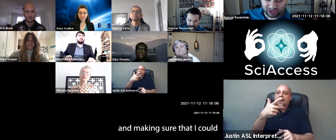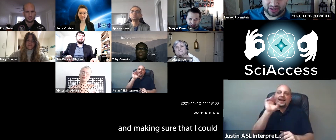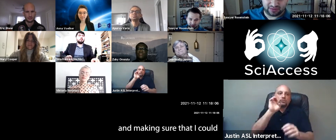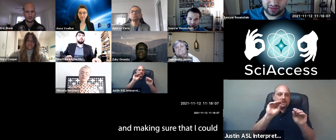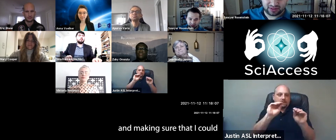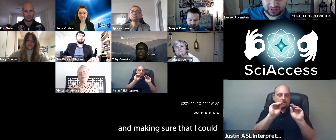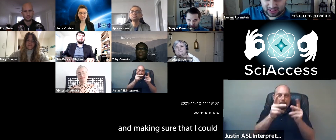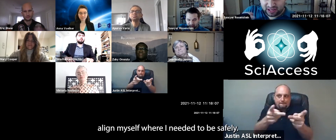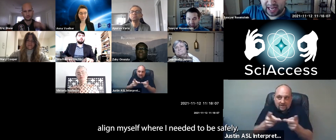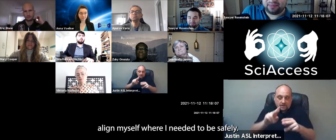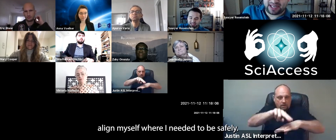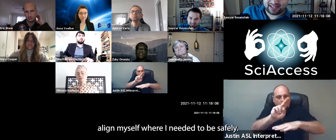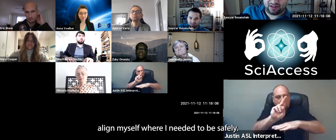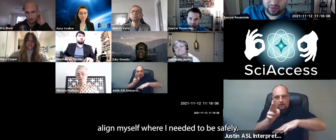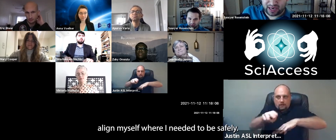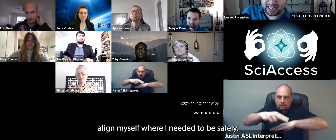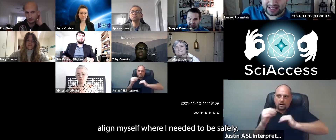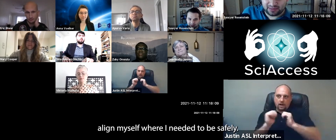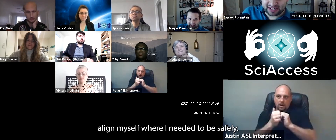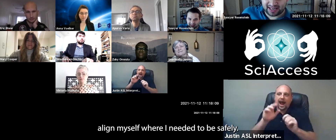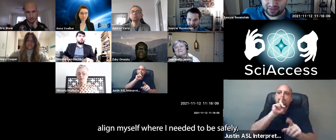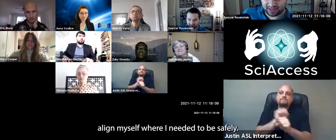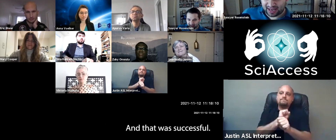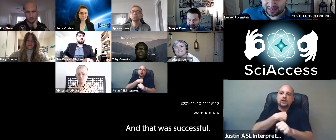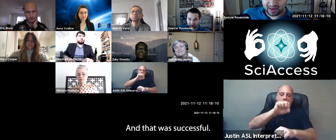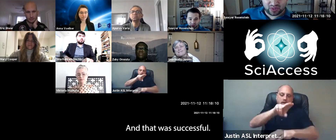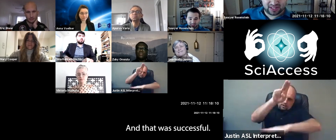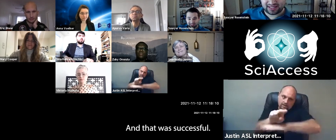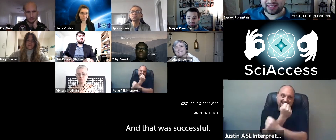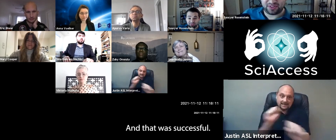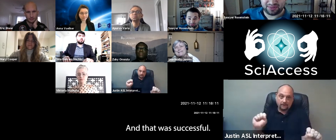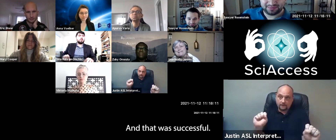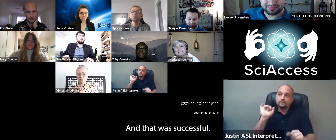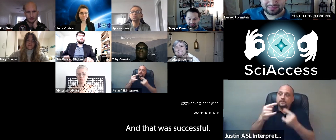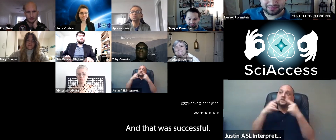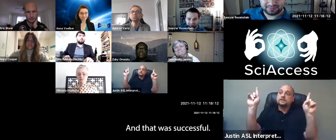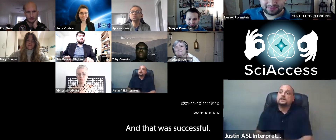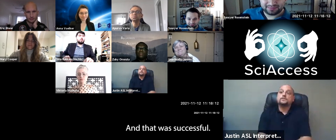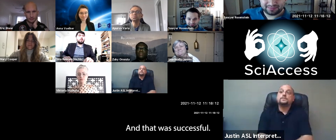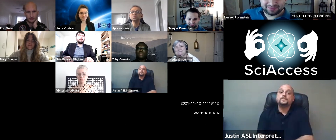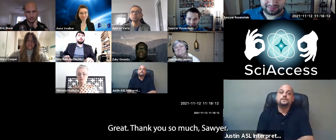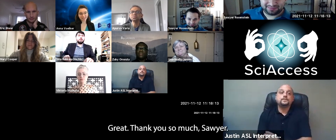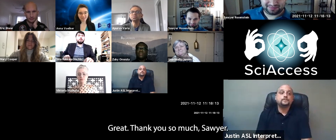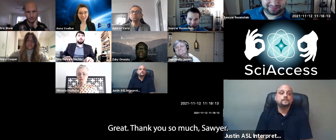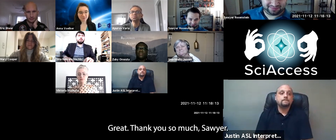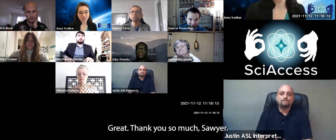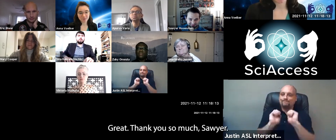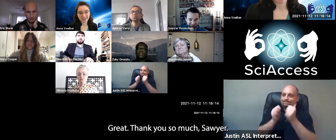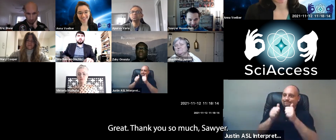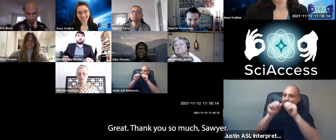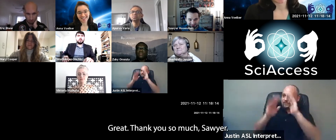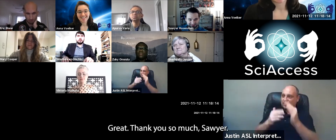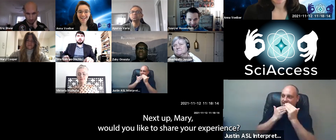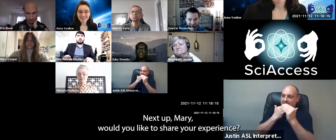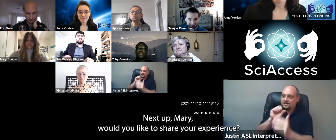that I could align myself where I needed to be safely. And that was successful. Great. Thank you so much,